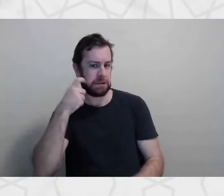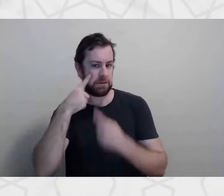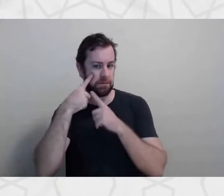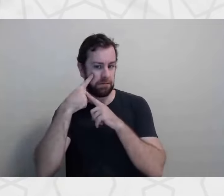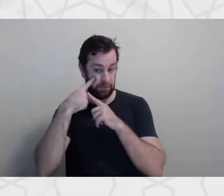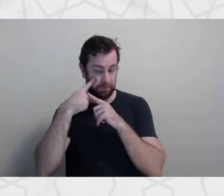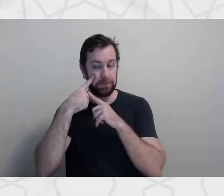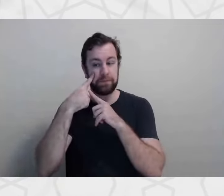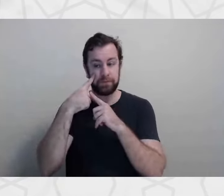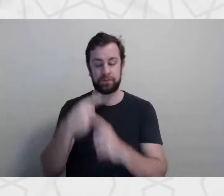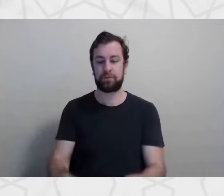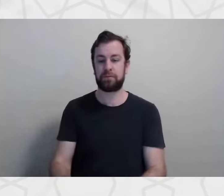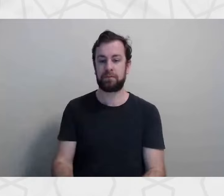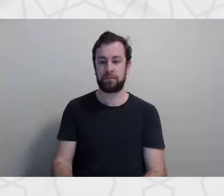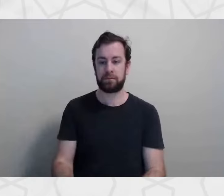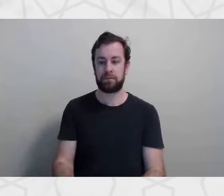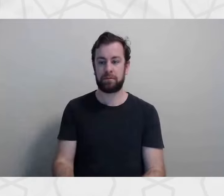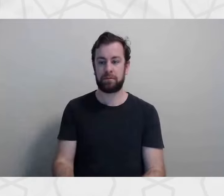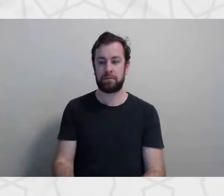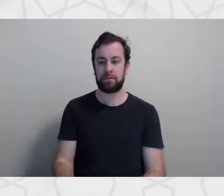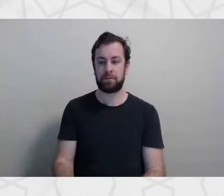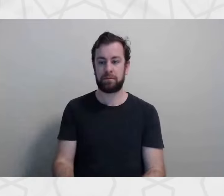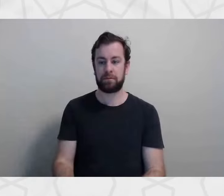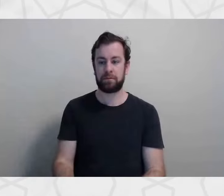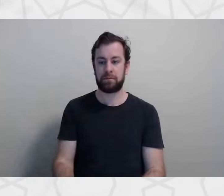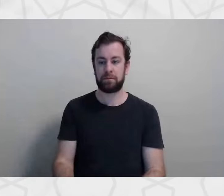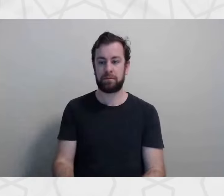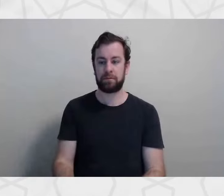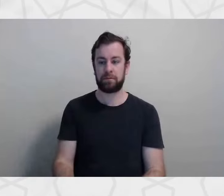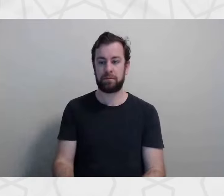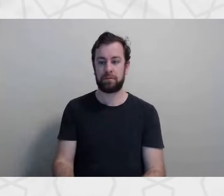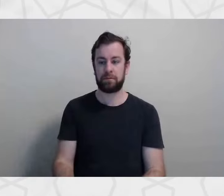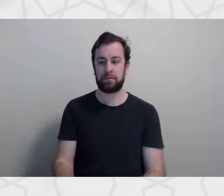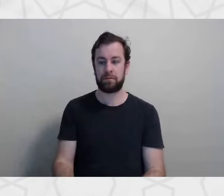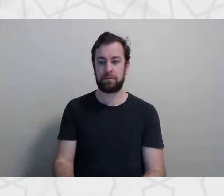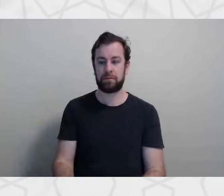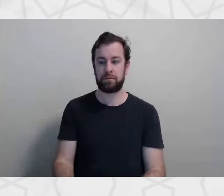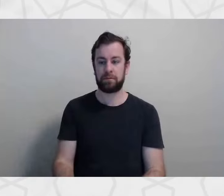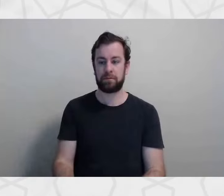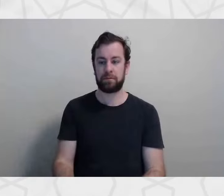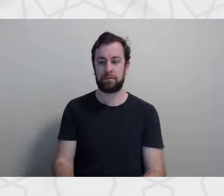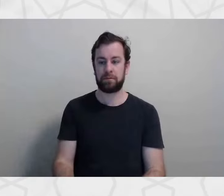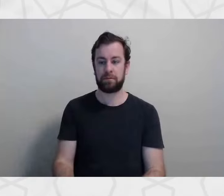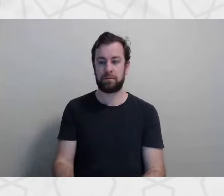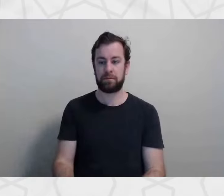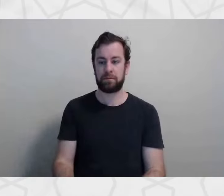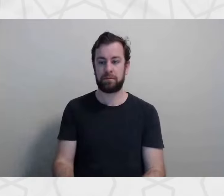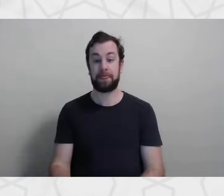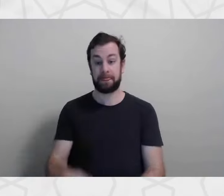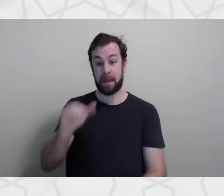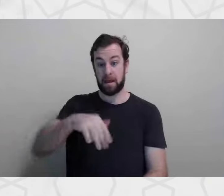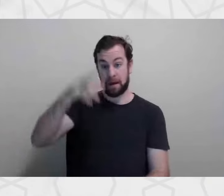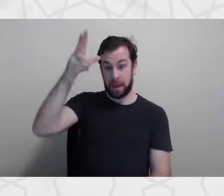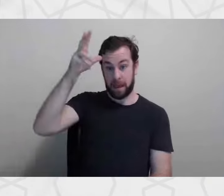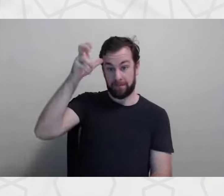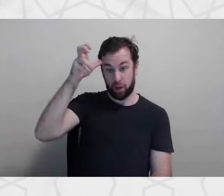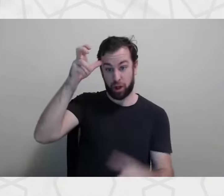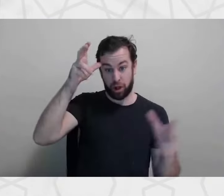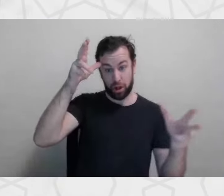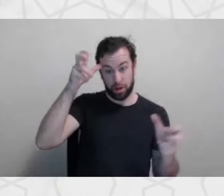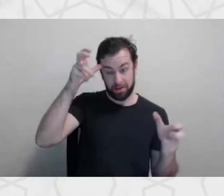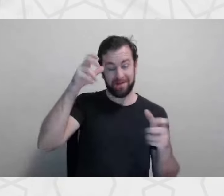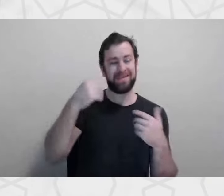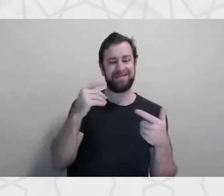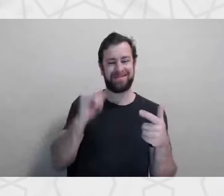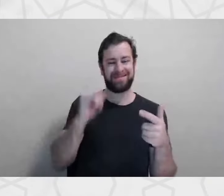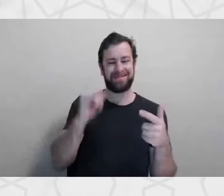Su'as suluk, if you have bad character. So this evil, this badness can affect